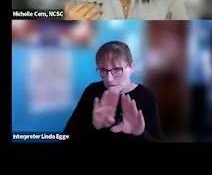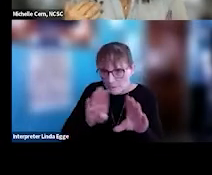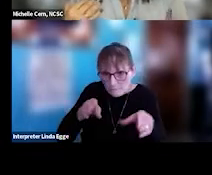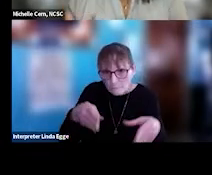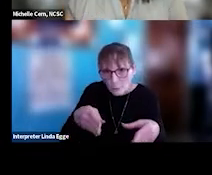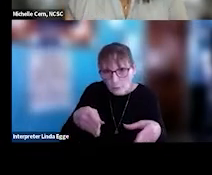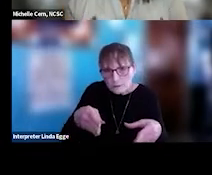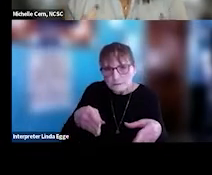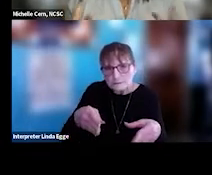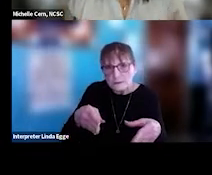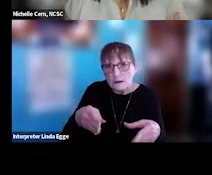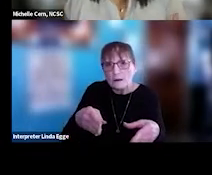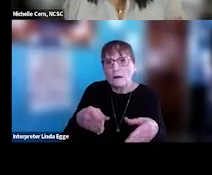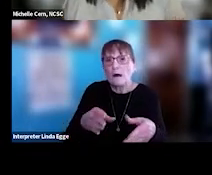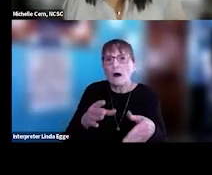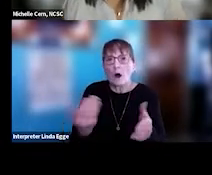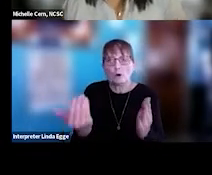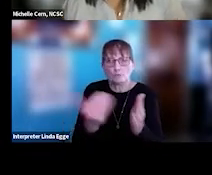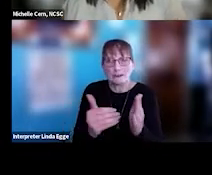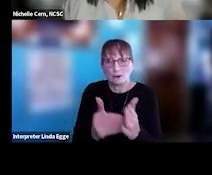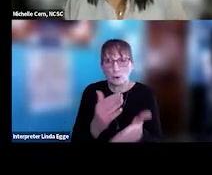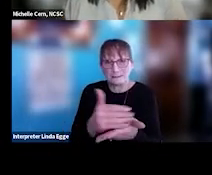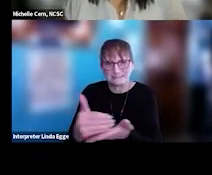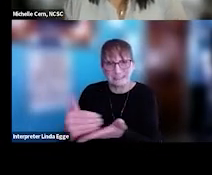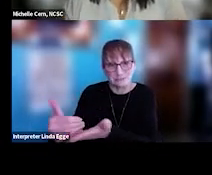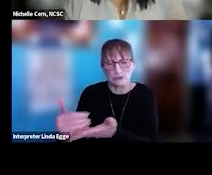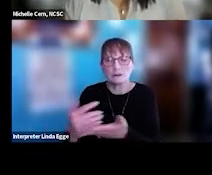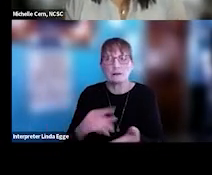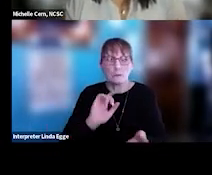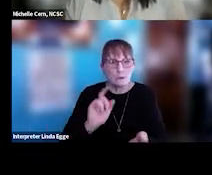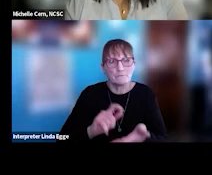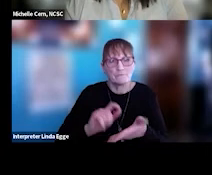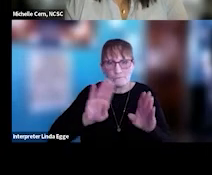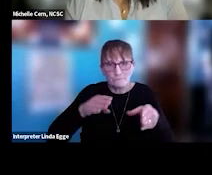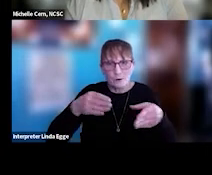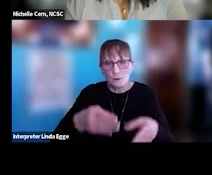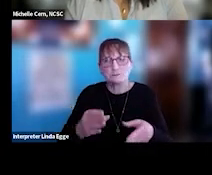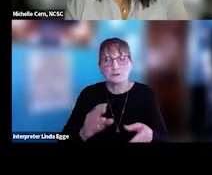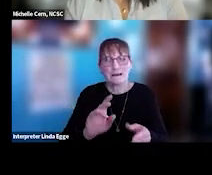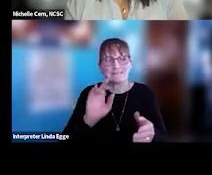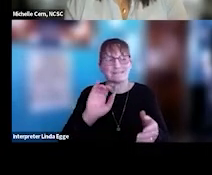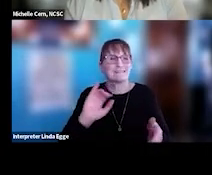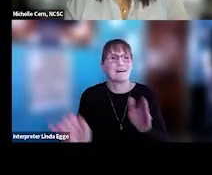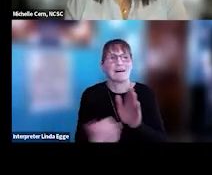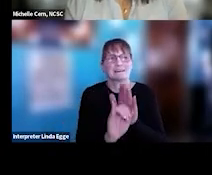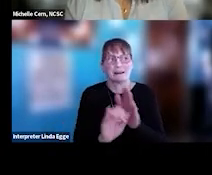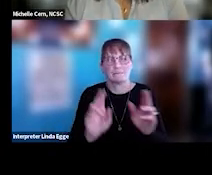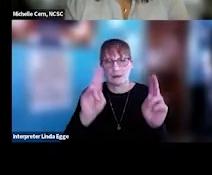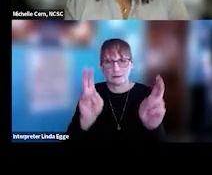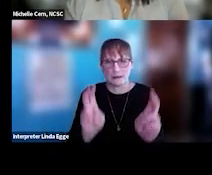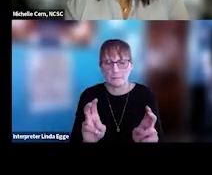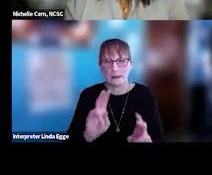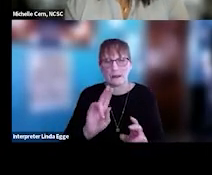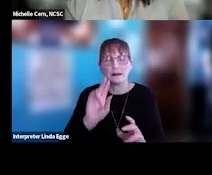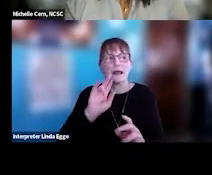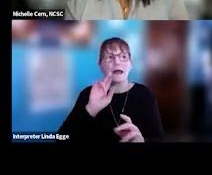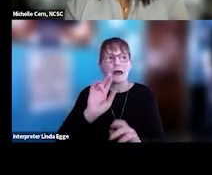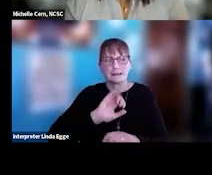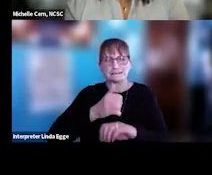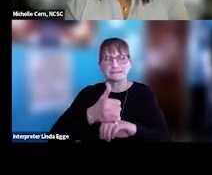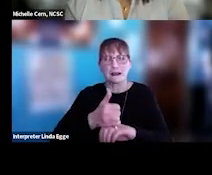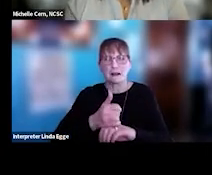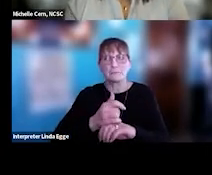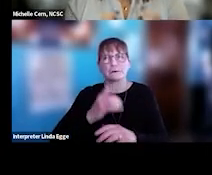on recurring sessions, focused on identified topics, and that working on case-based learning. So what we did